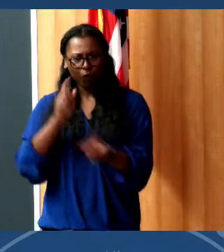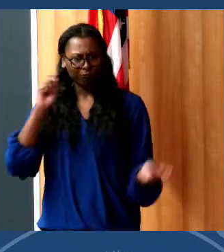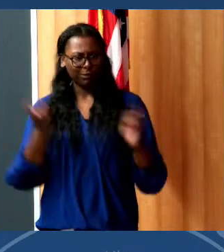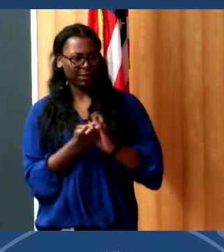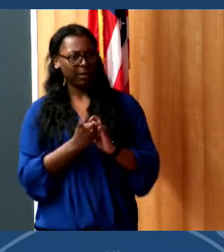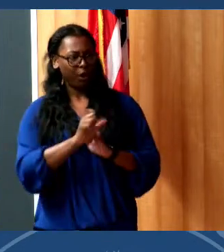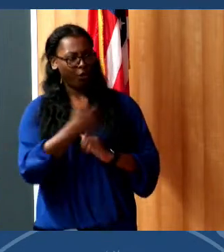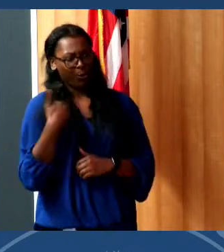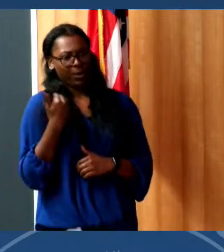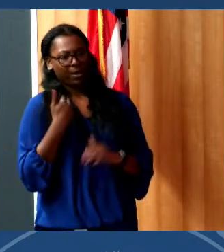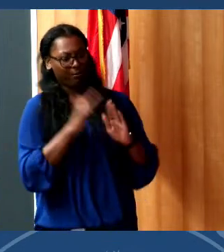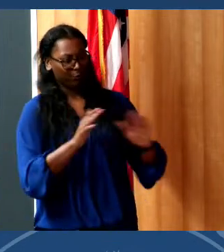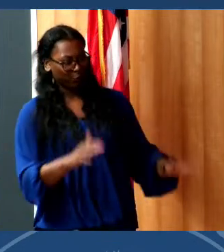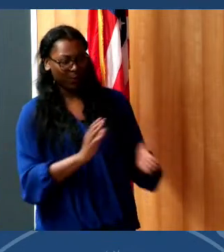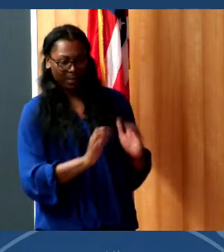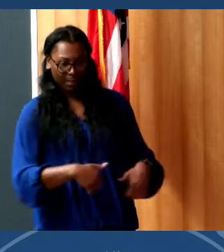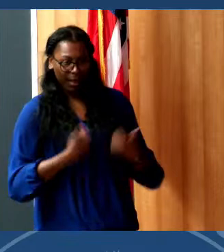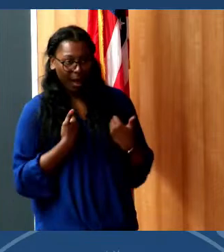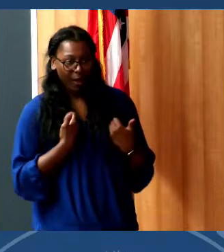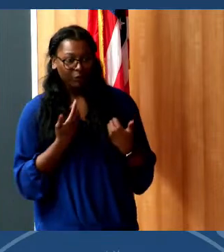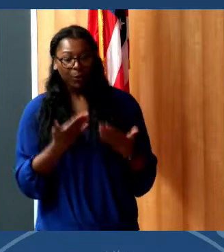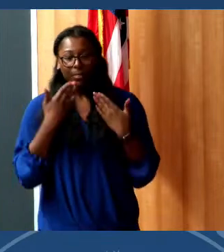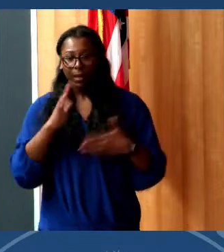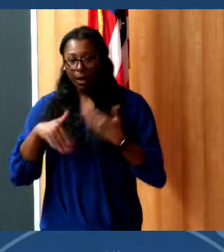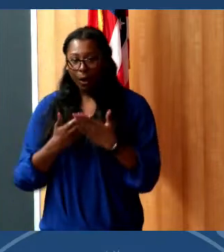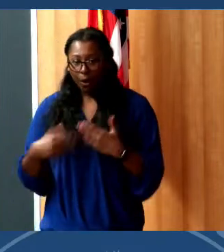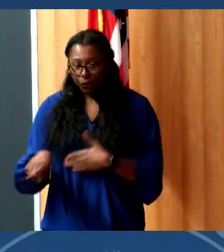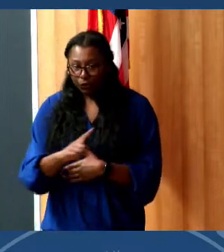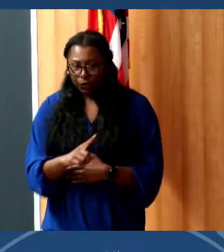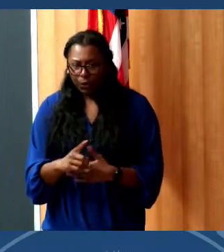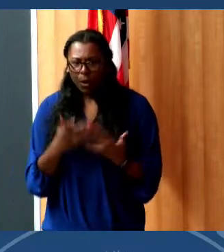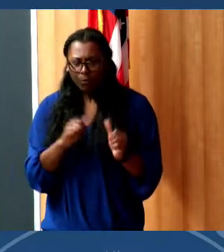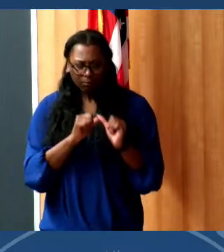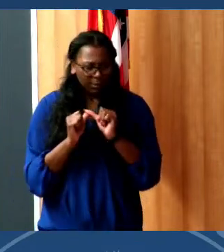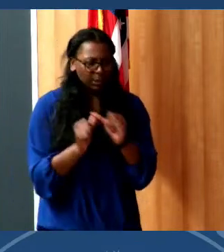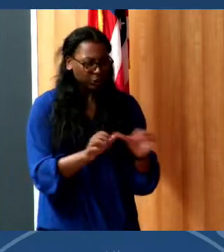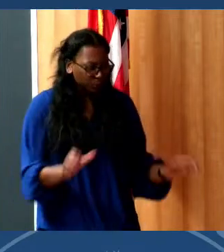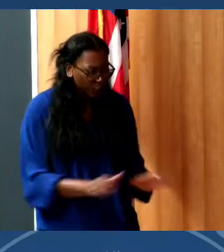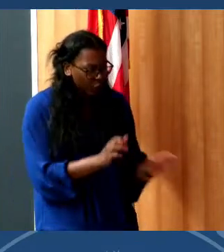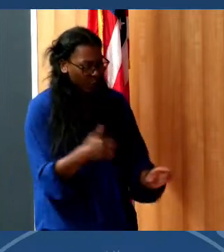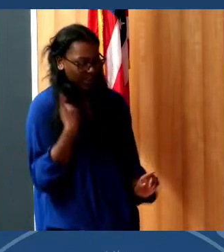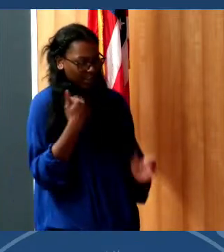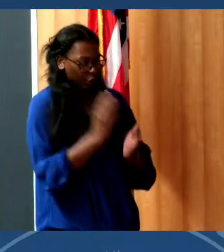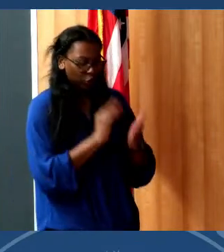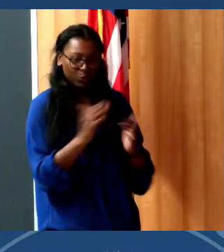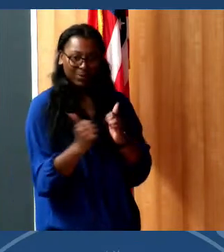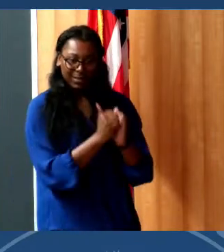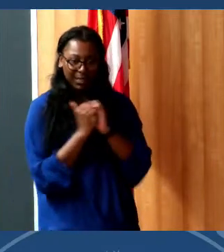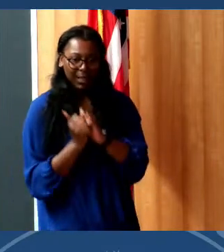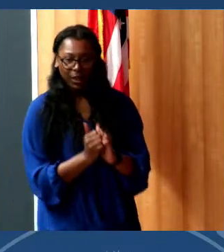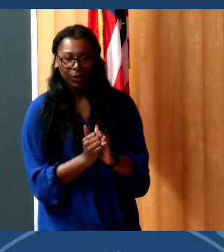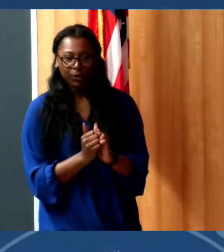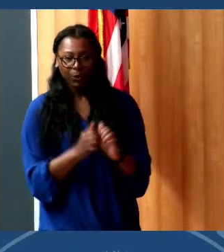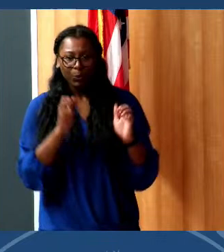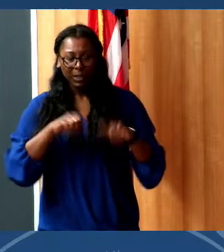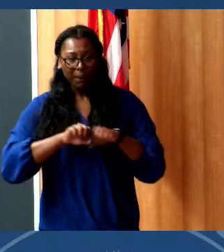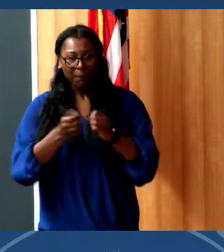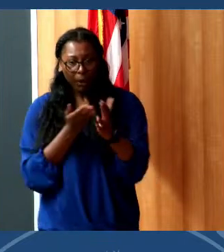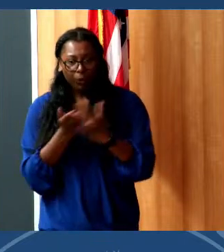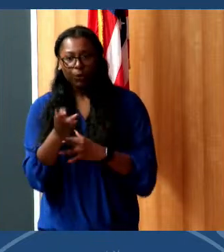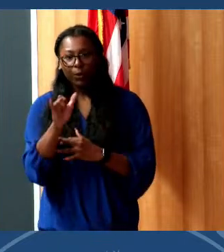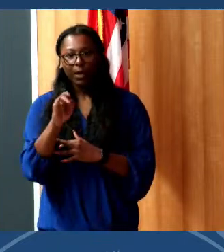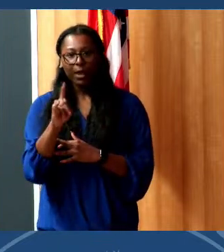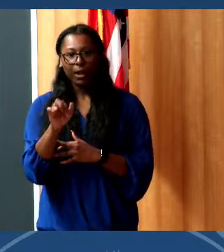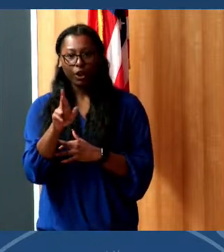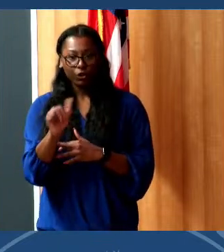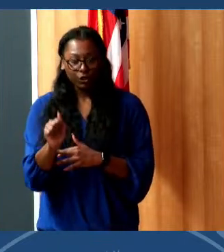growth, nurturing the potential in every young person that we meet together. We can break through inertia. Time is of the